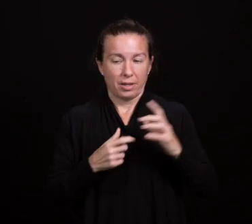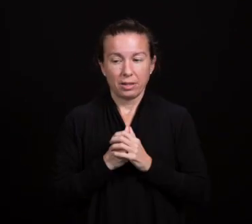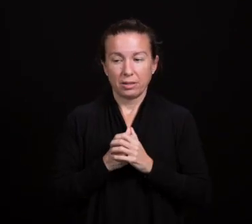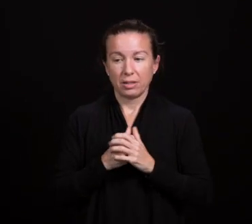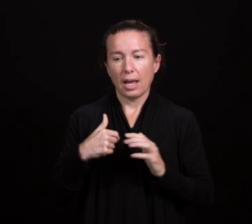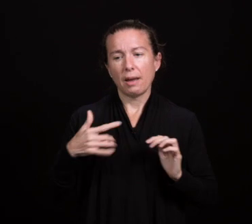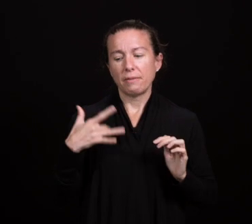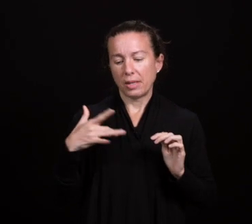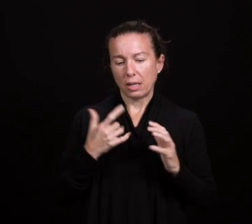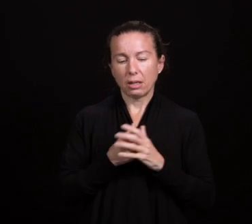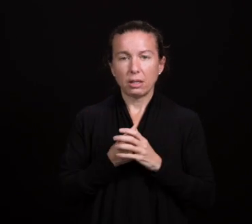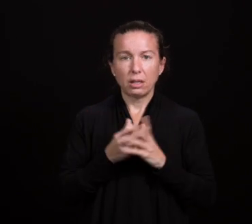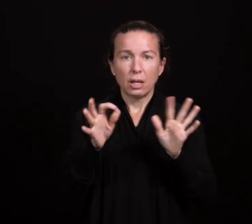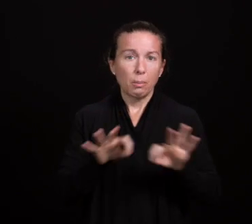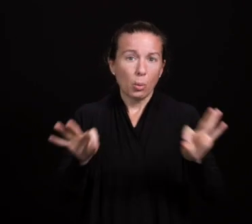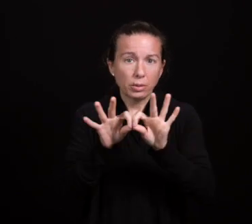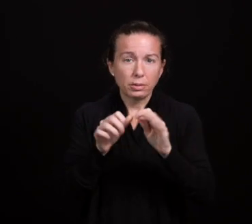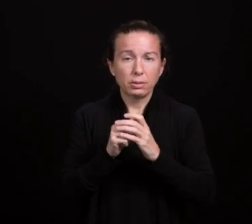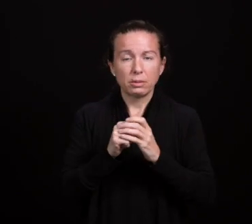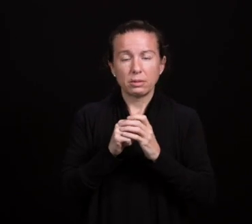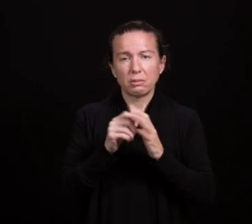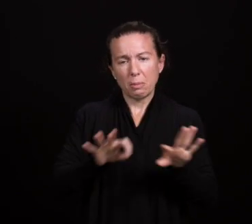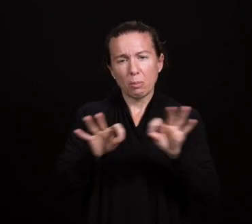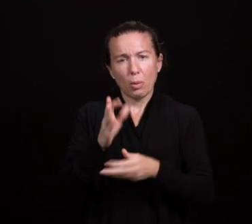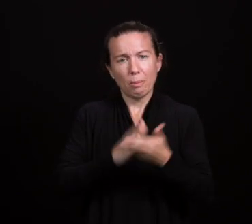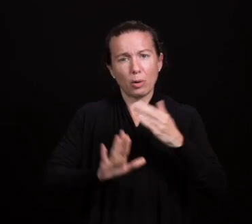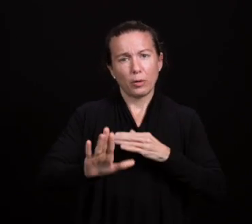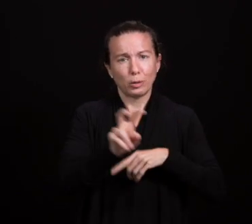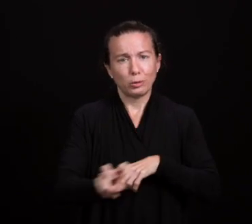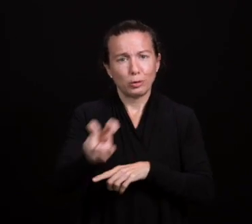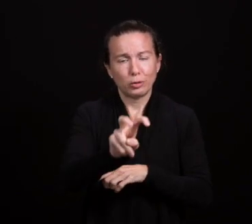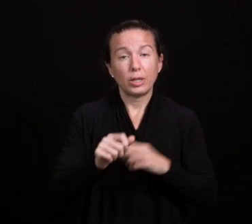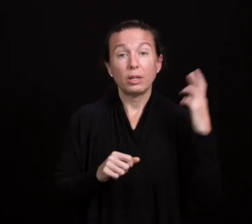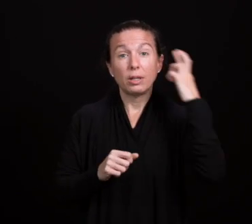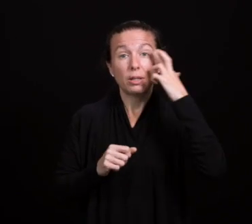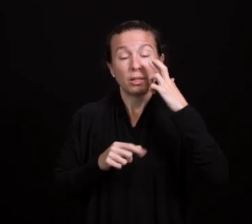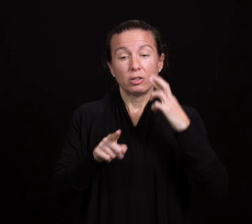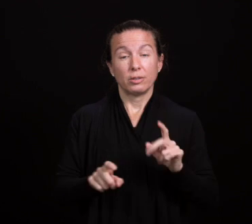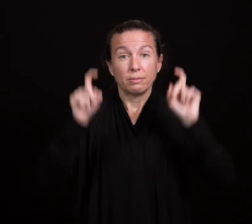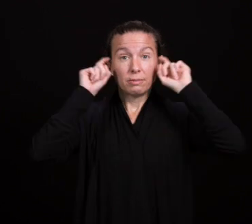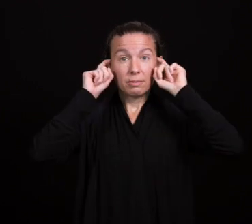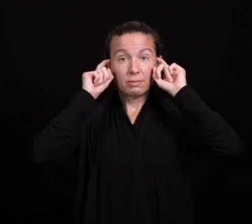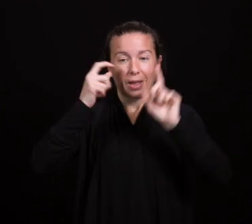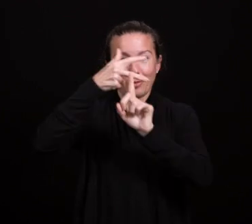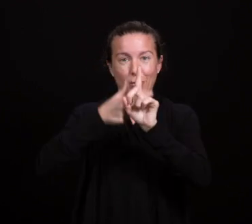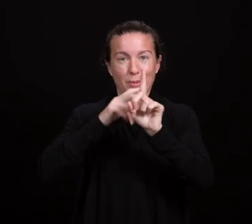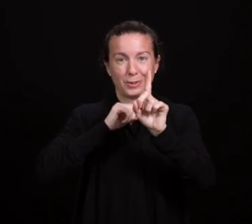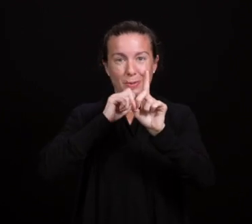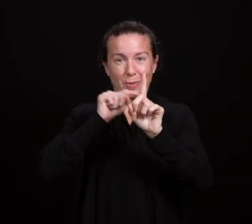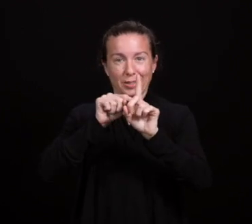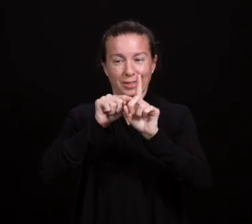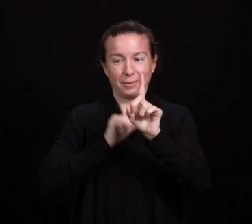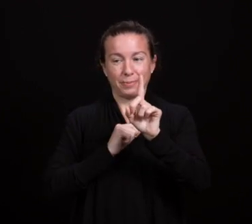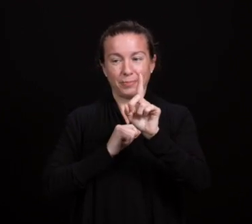an important step in her journey, because she was aided at exactly the 3-month mark where